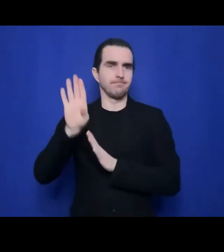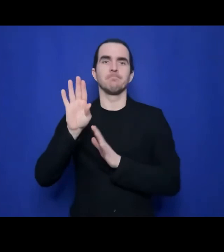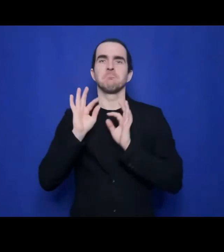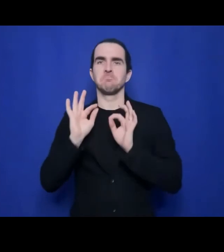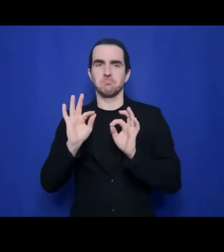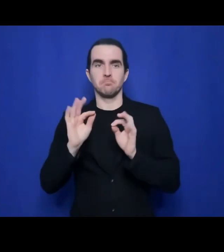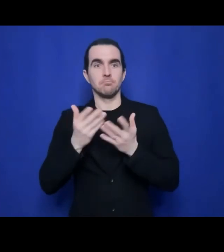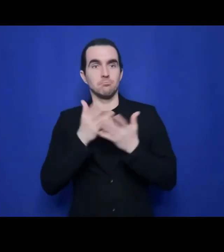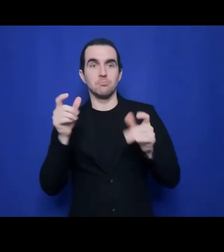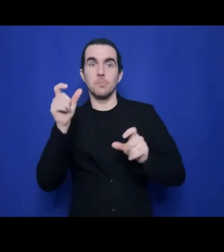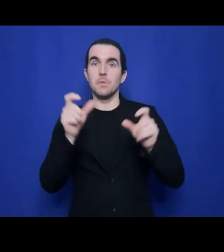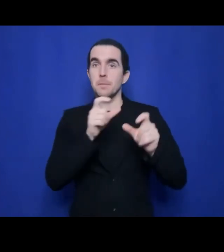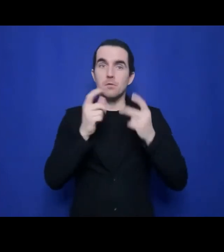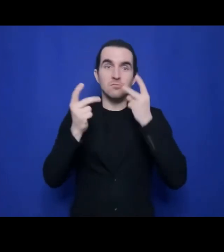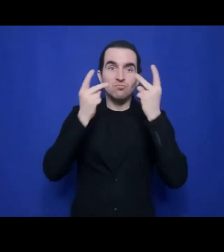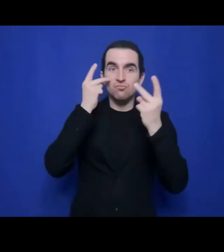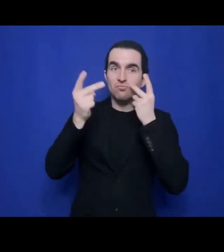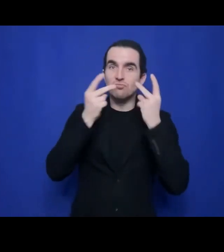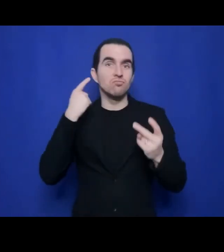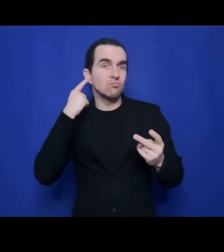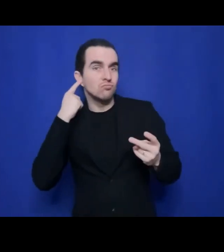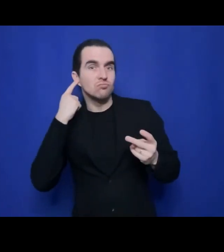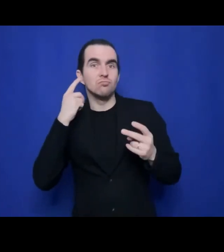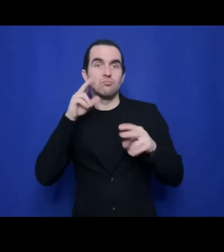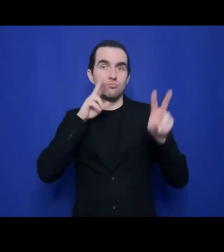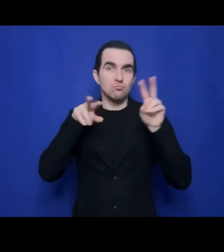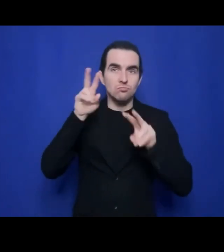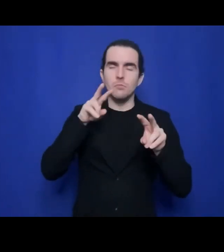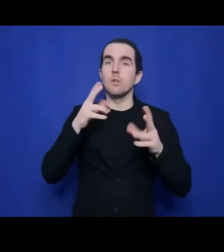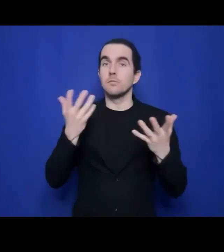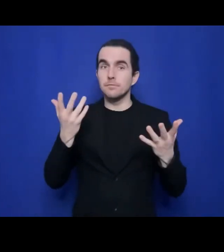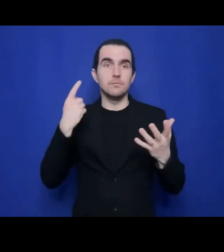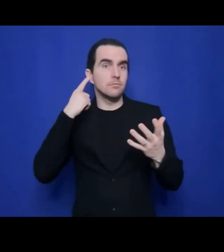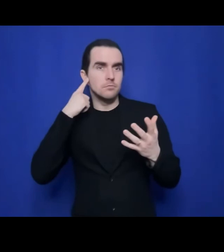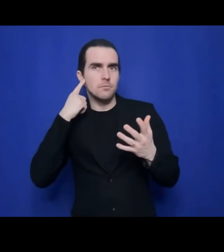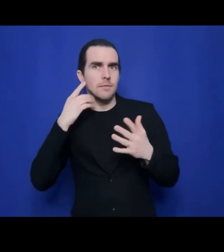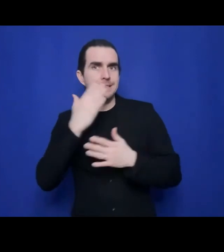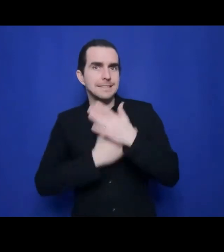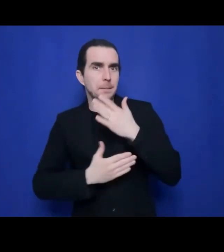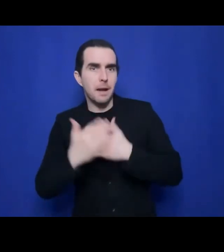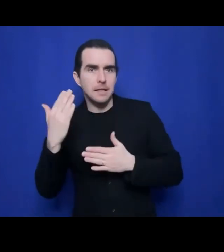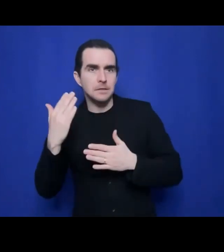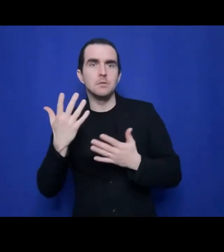access to the different contents, to different audiovisual content, such as